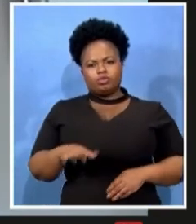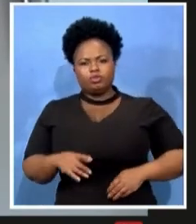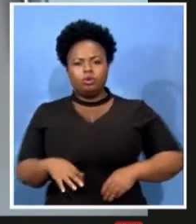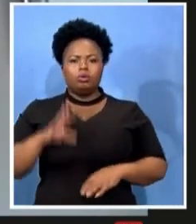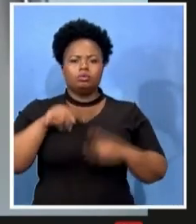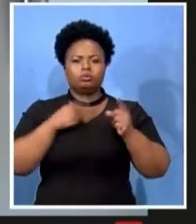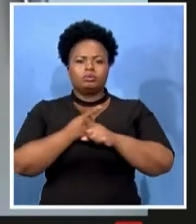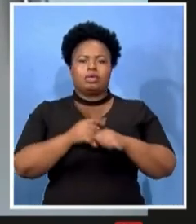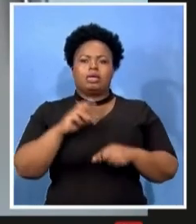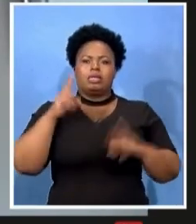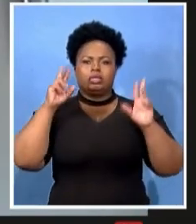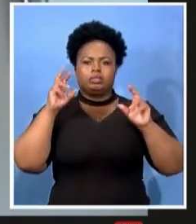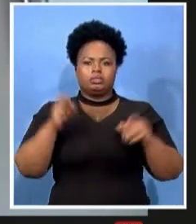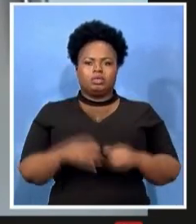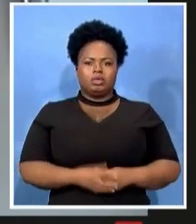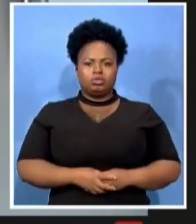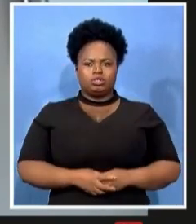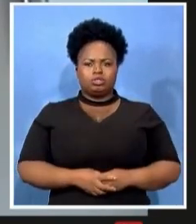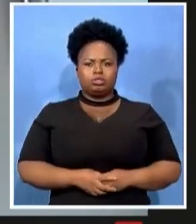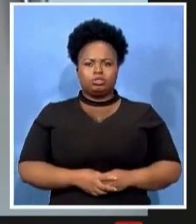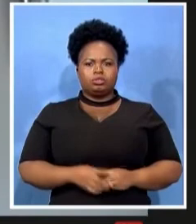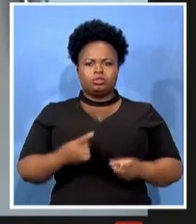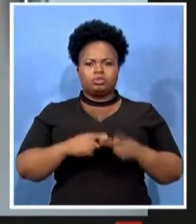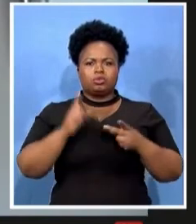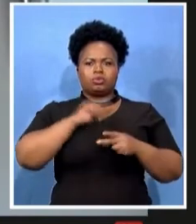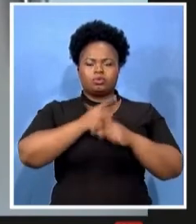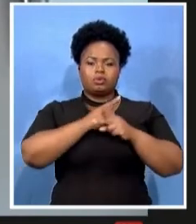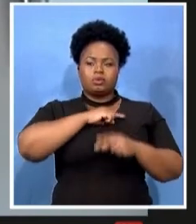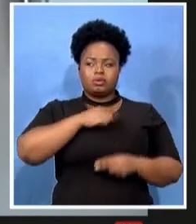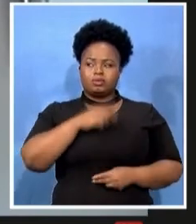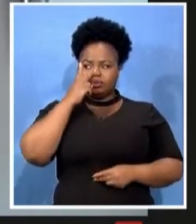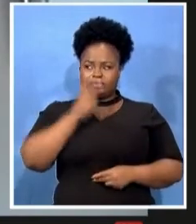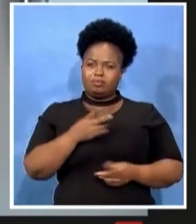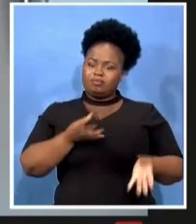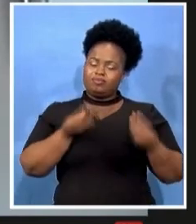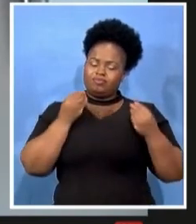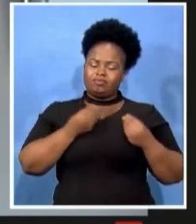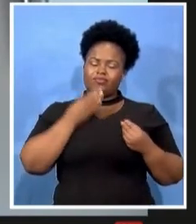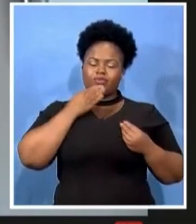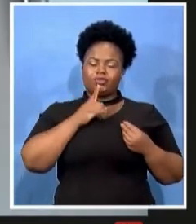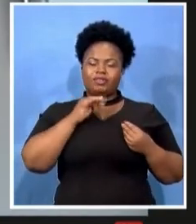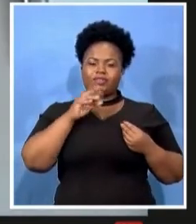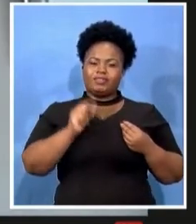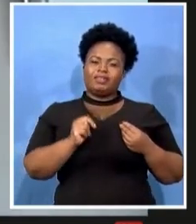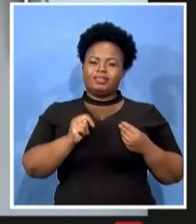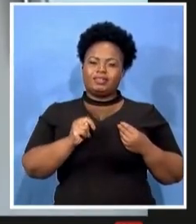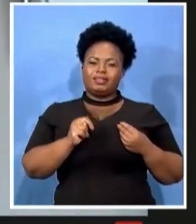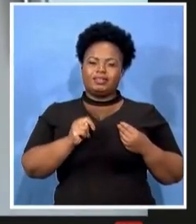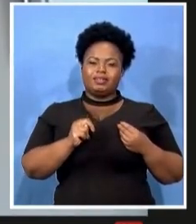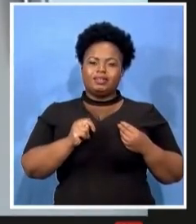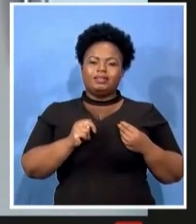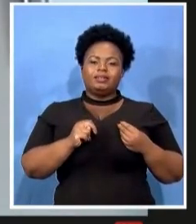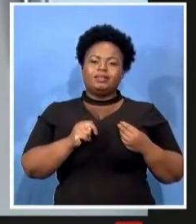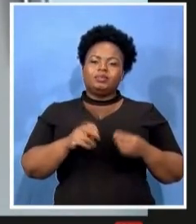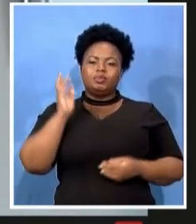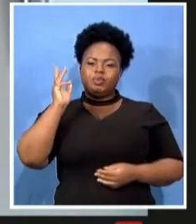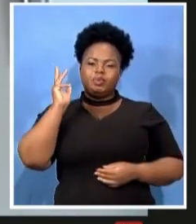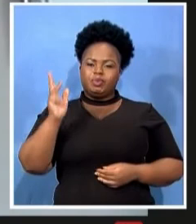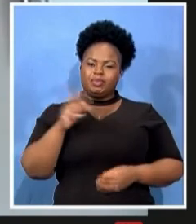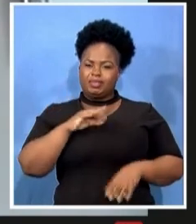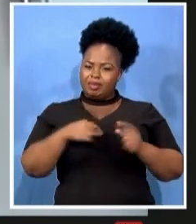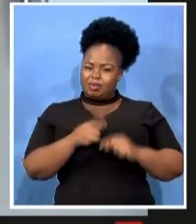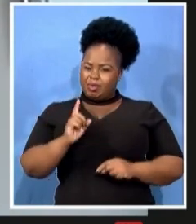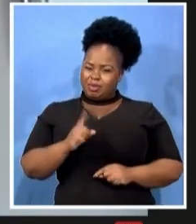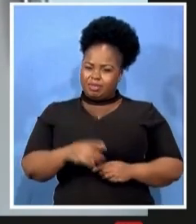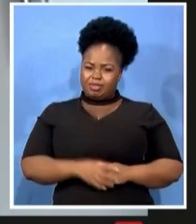that we received from the Honourable Frolick from the Speaker's office with regards to the fact that there will